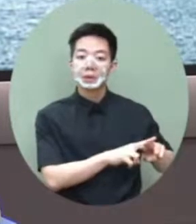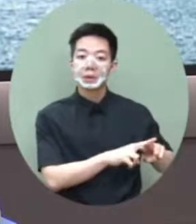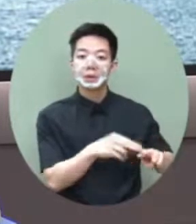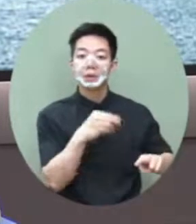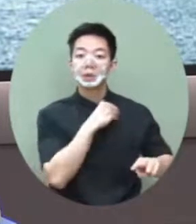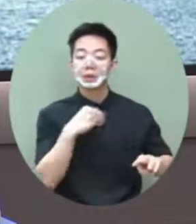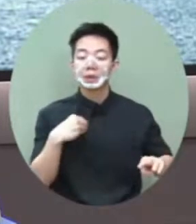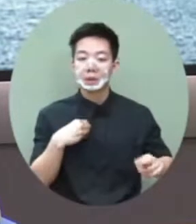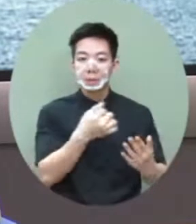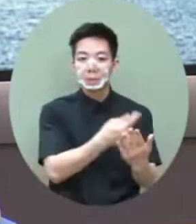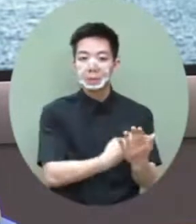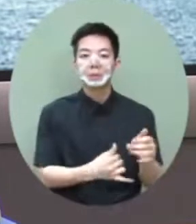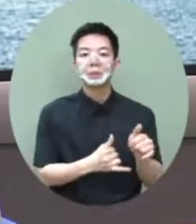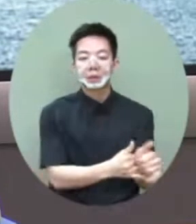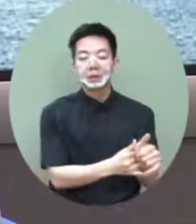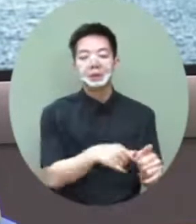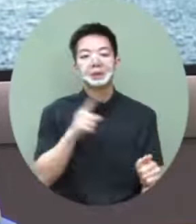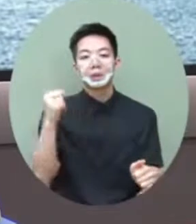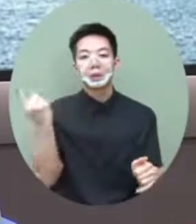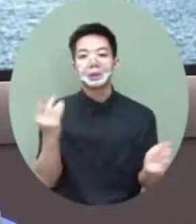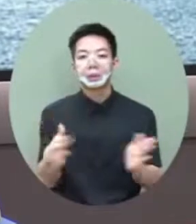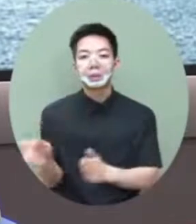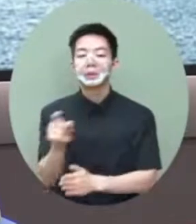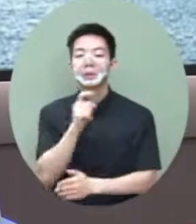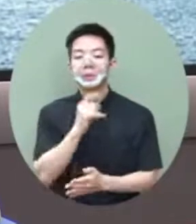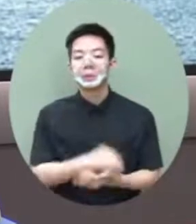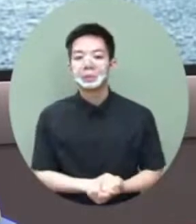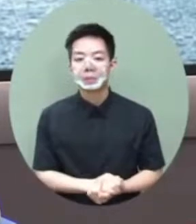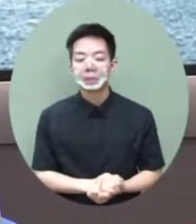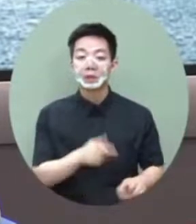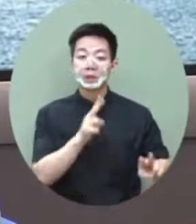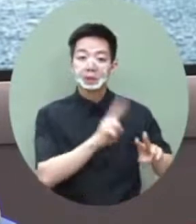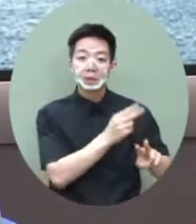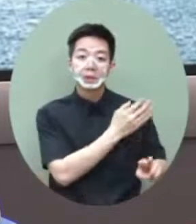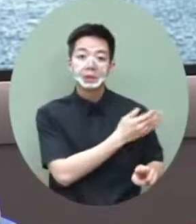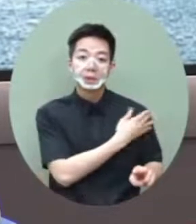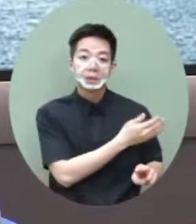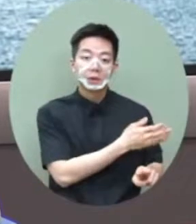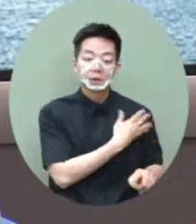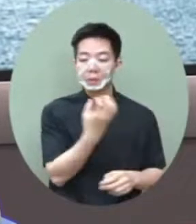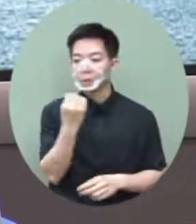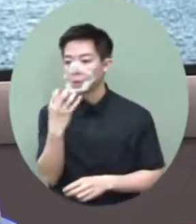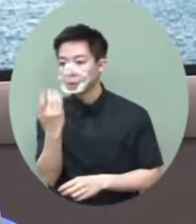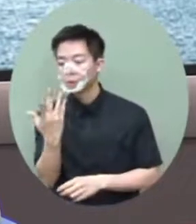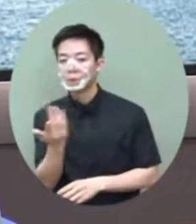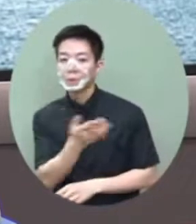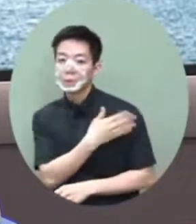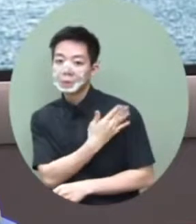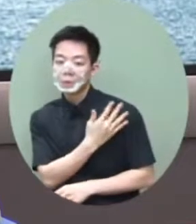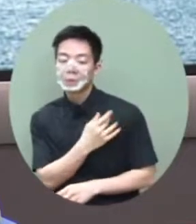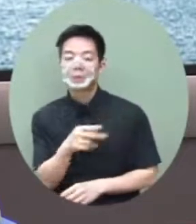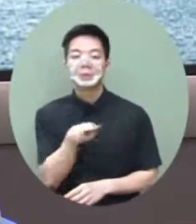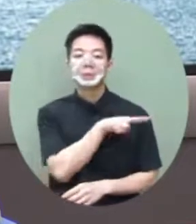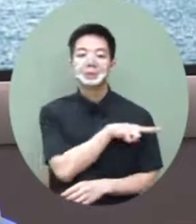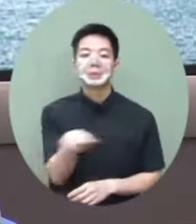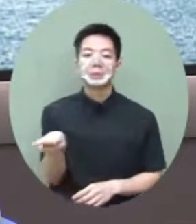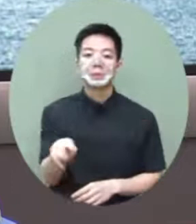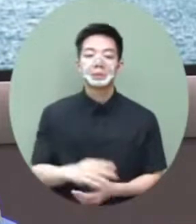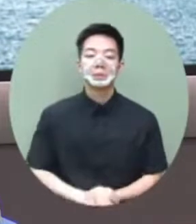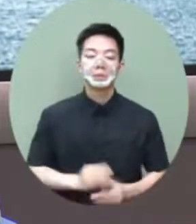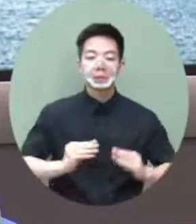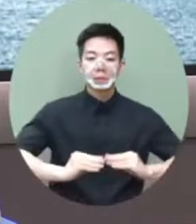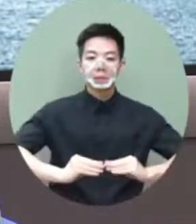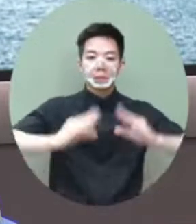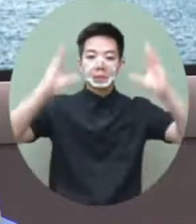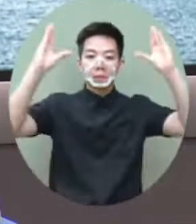When they have finished their shift, they will be deployed somewhere else.